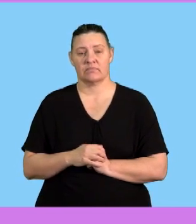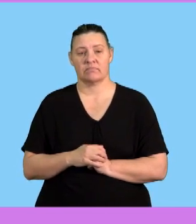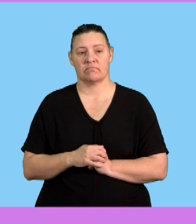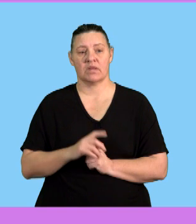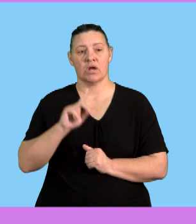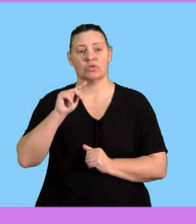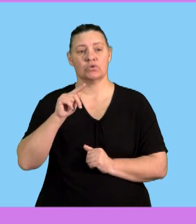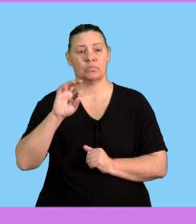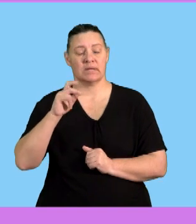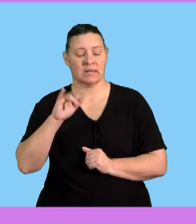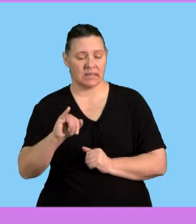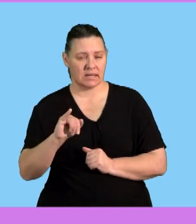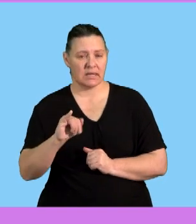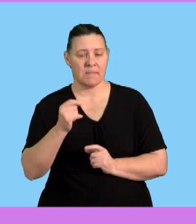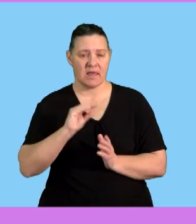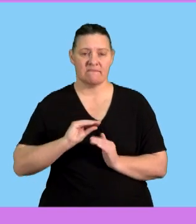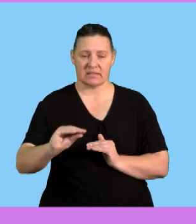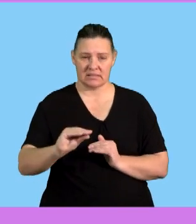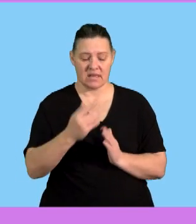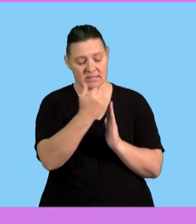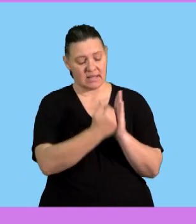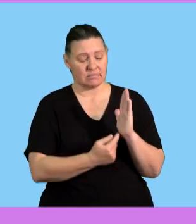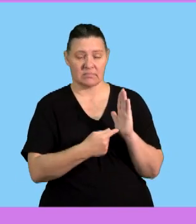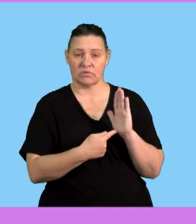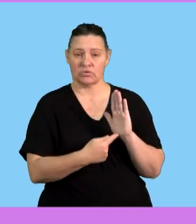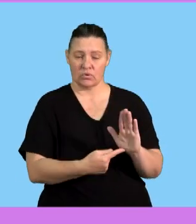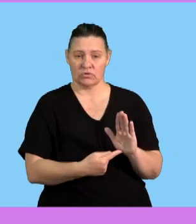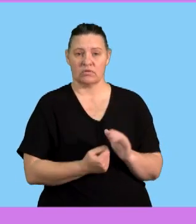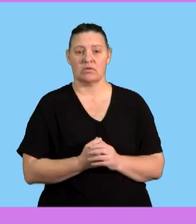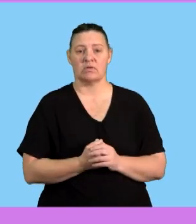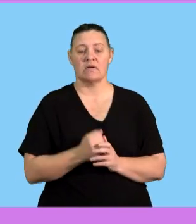Tumi invested money. On his statement it shows a